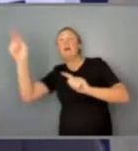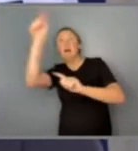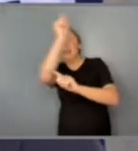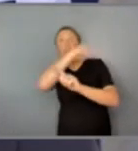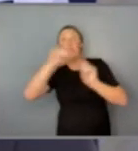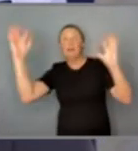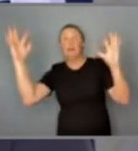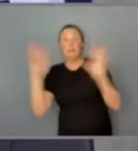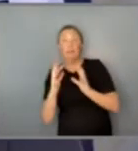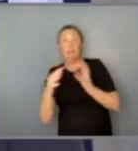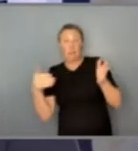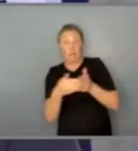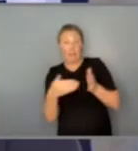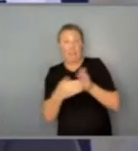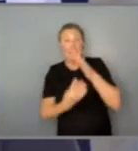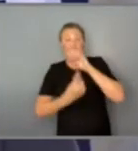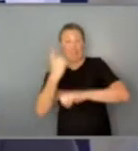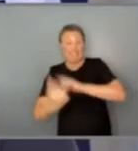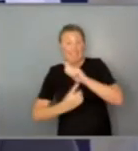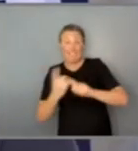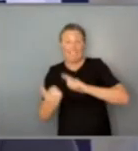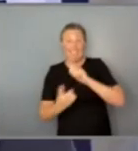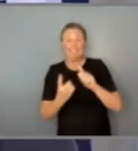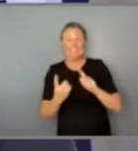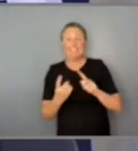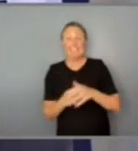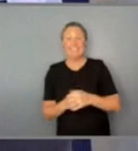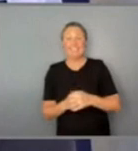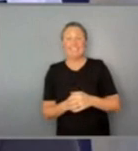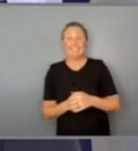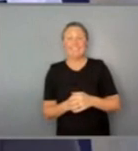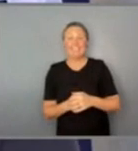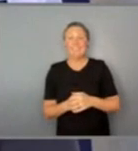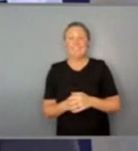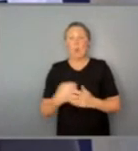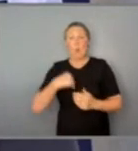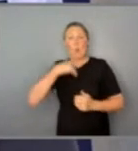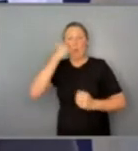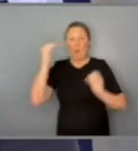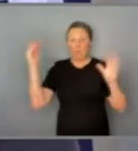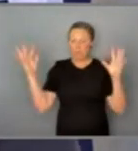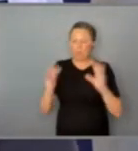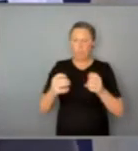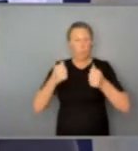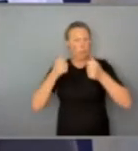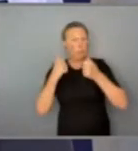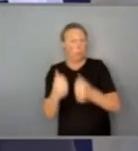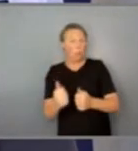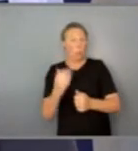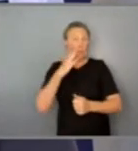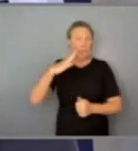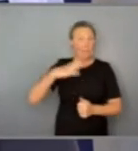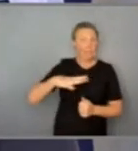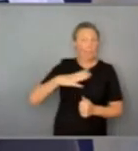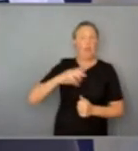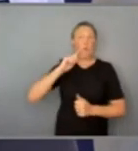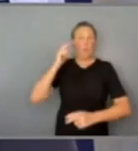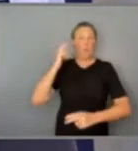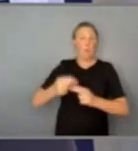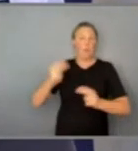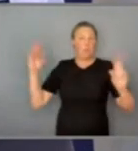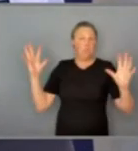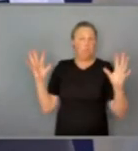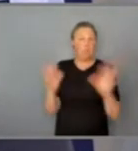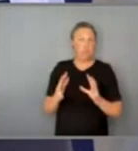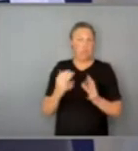meeting. We've always left ourselves with the ability to come and do this as we have to. And so that was a positive and constructive meeting